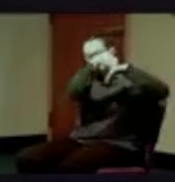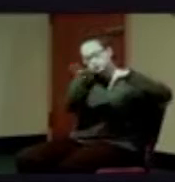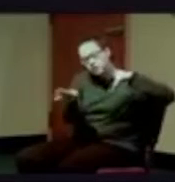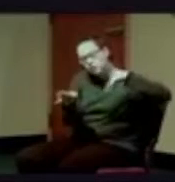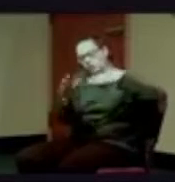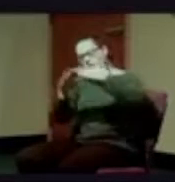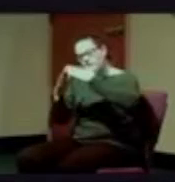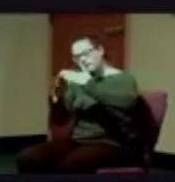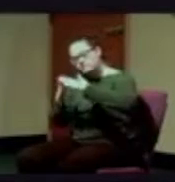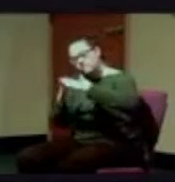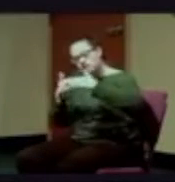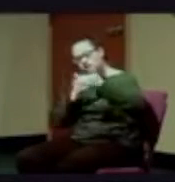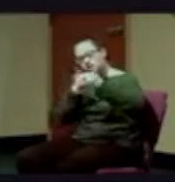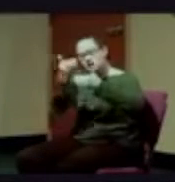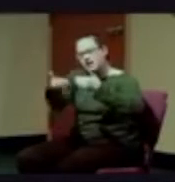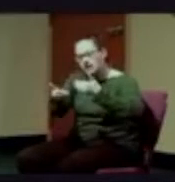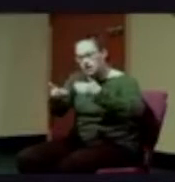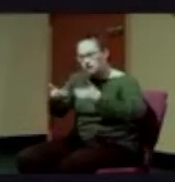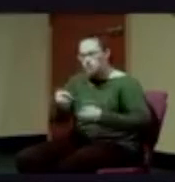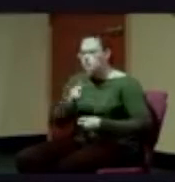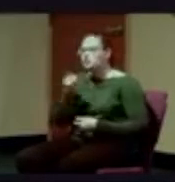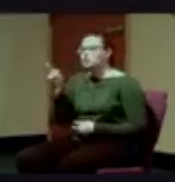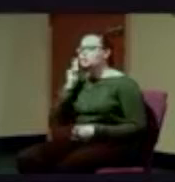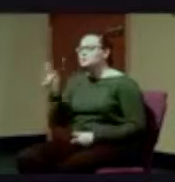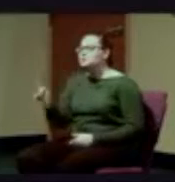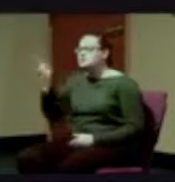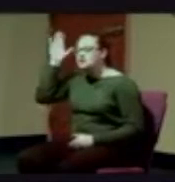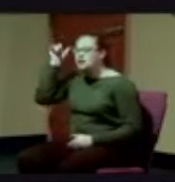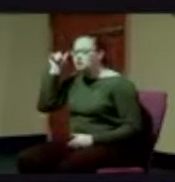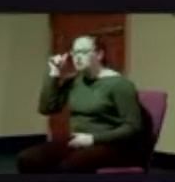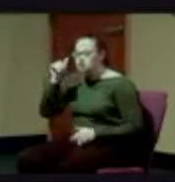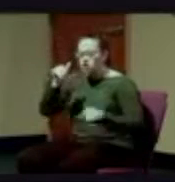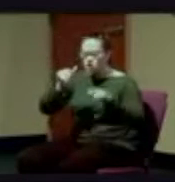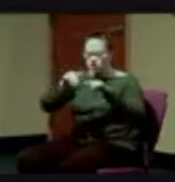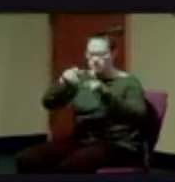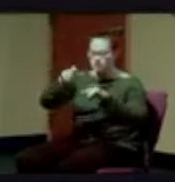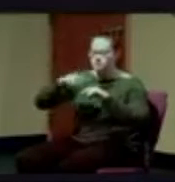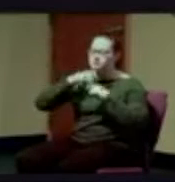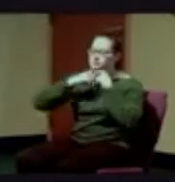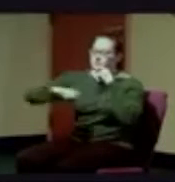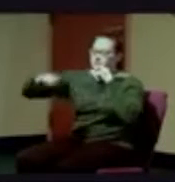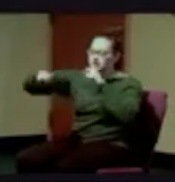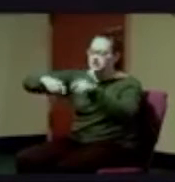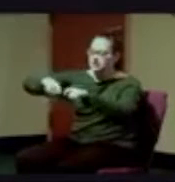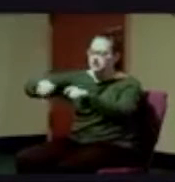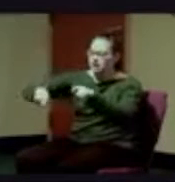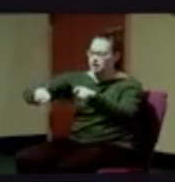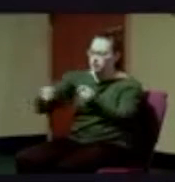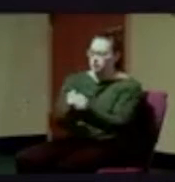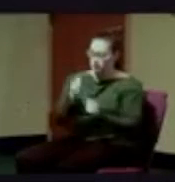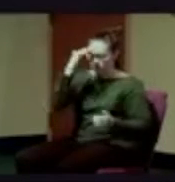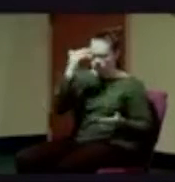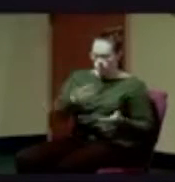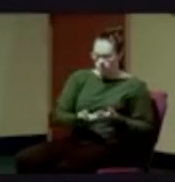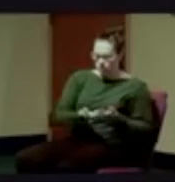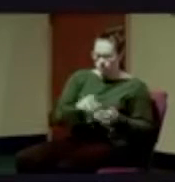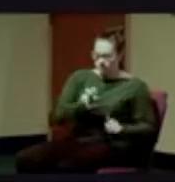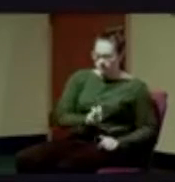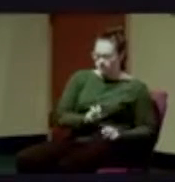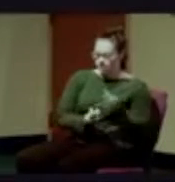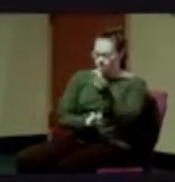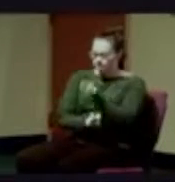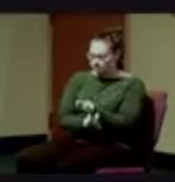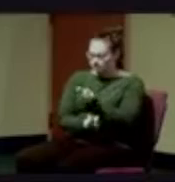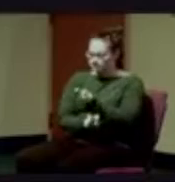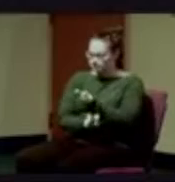of you, and at once you will find a donkey tied there and with her colt by her. Untie them and bring them to me.